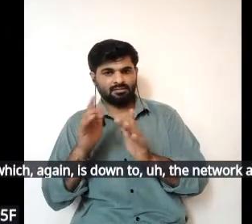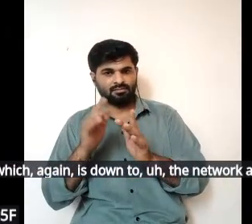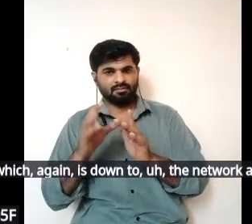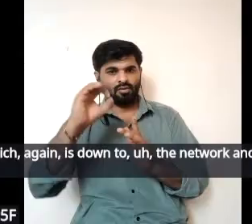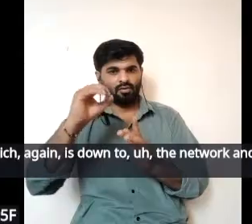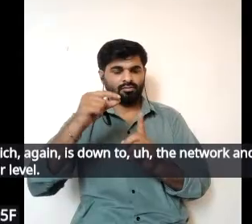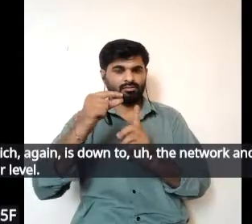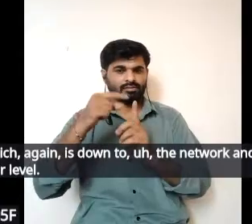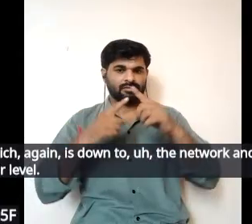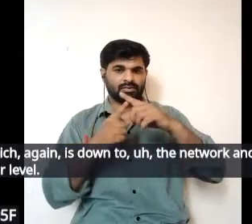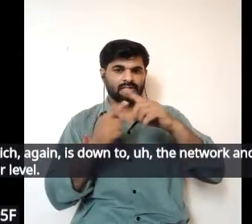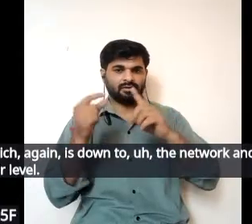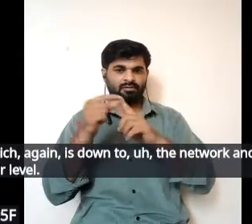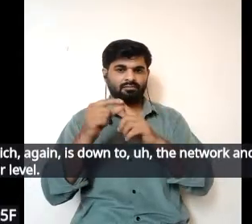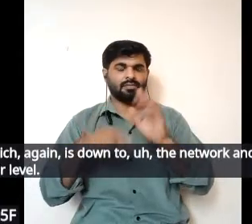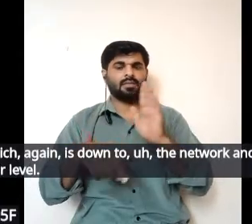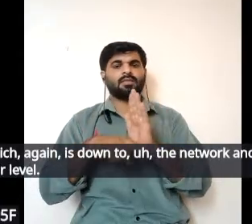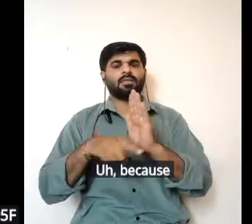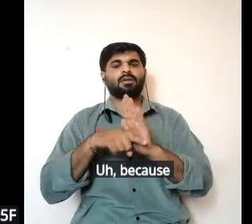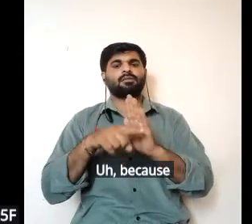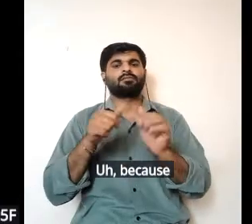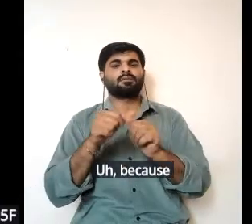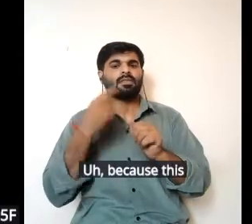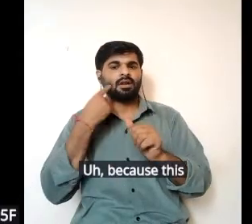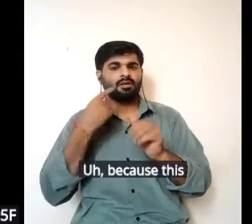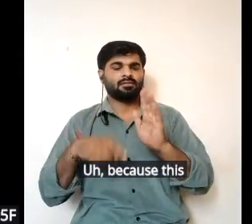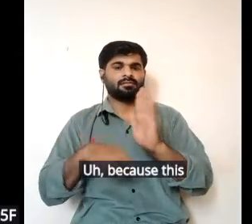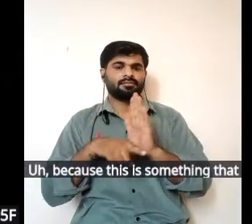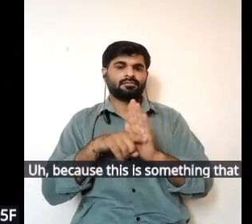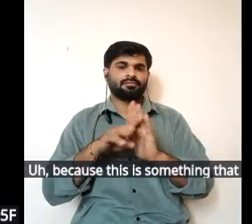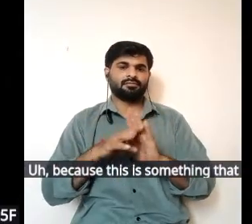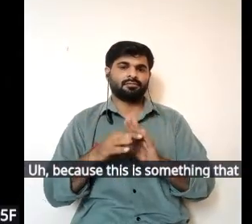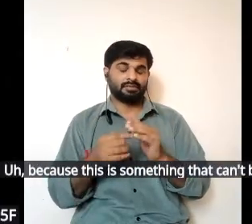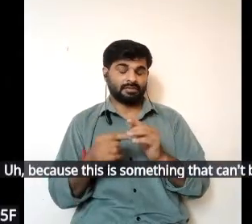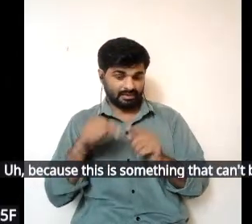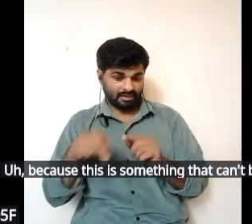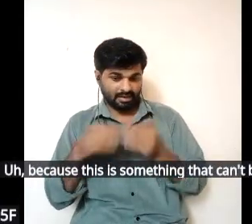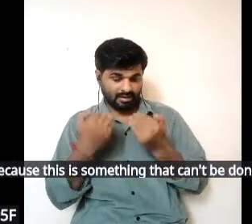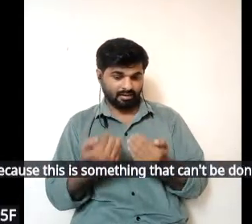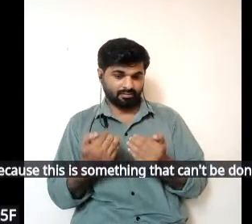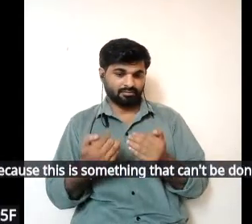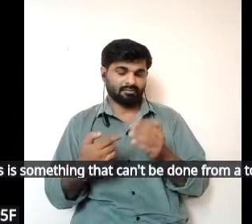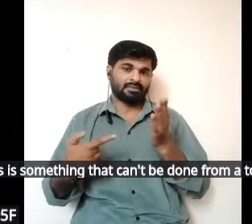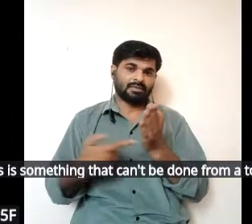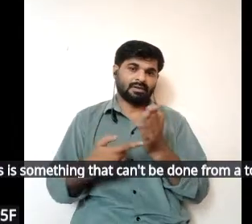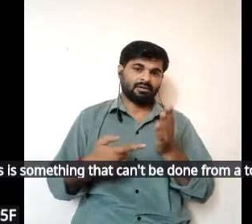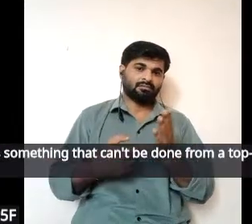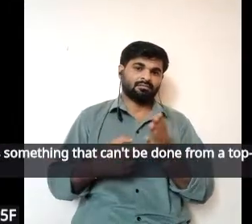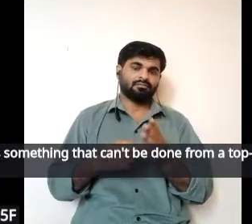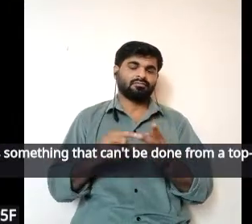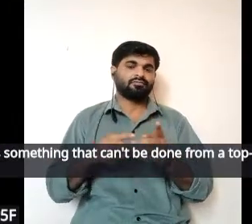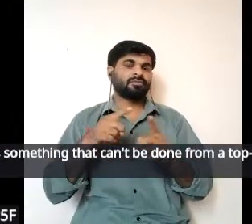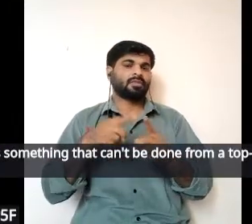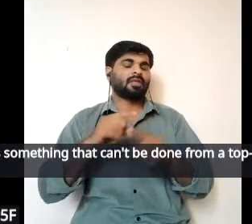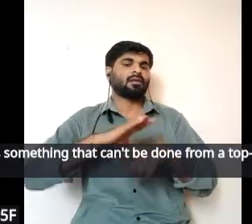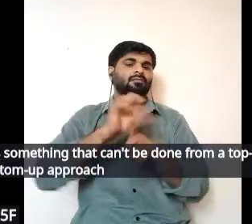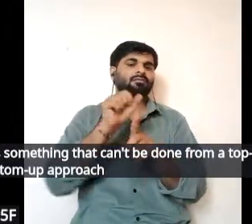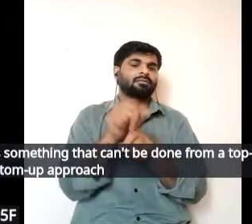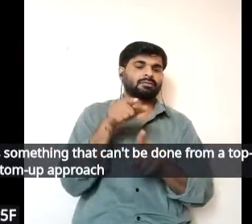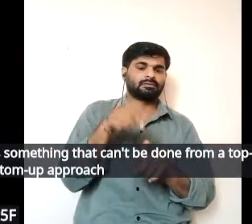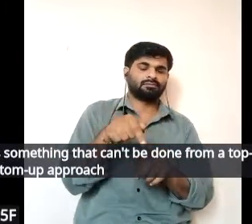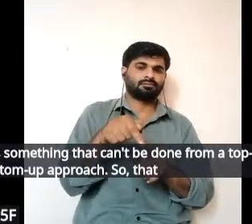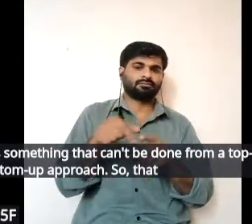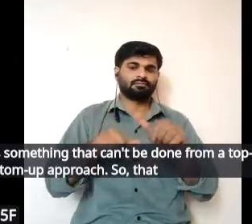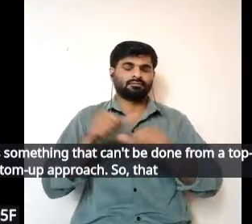their level, because this is something that can't be done from a top-down approach, but has to follow a bottom-up approach. So that's